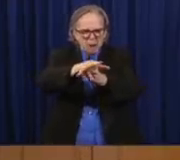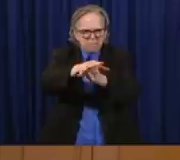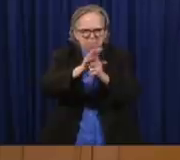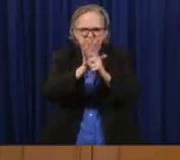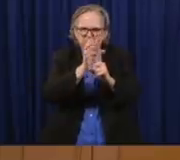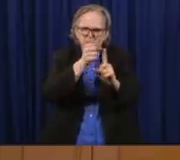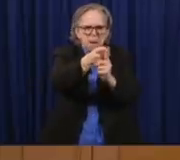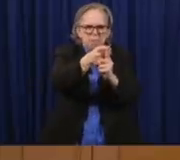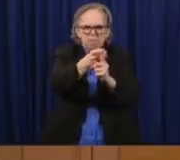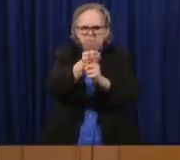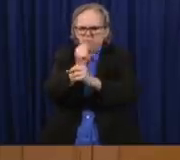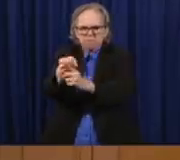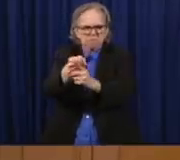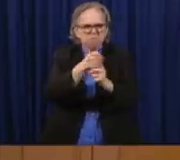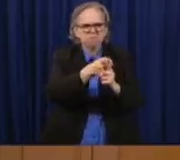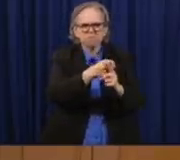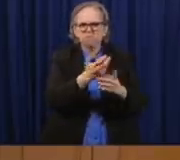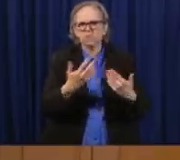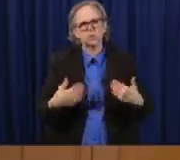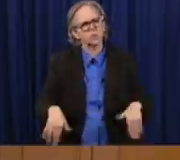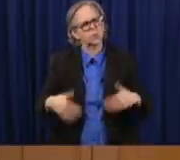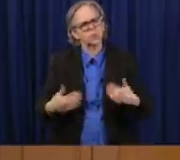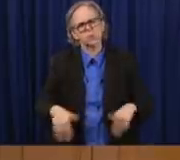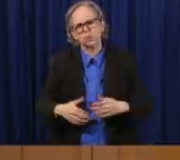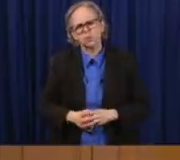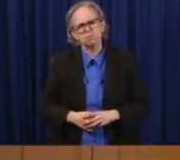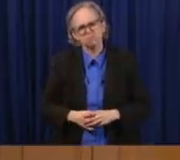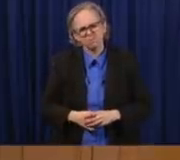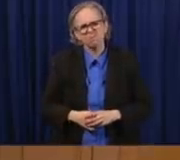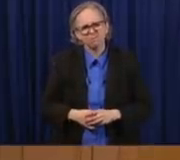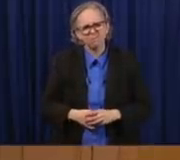I also want to say that we had